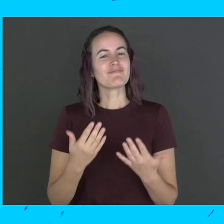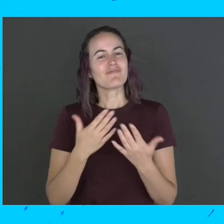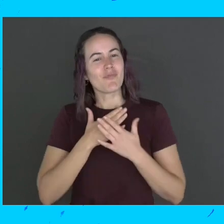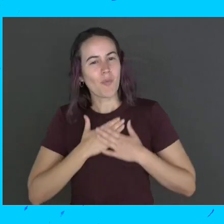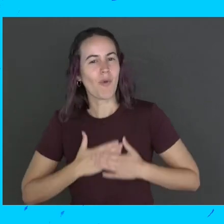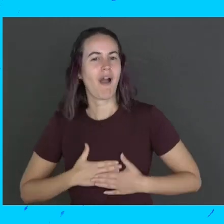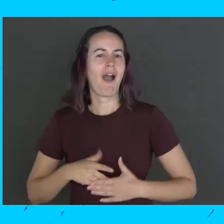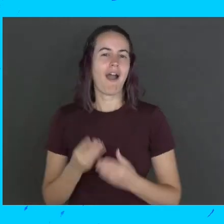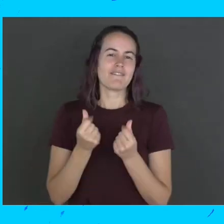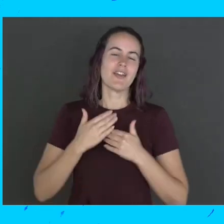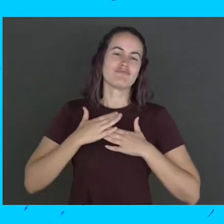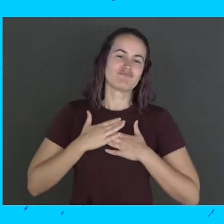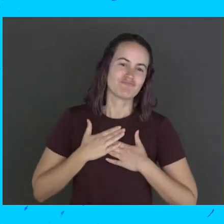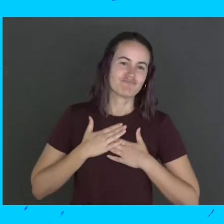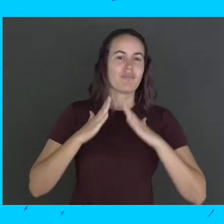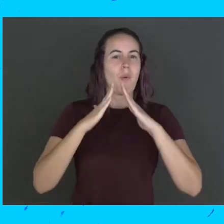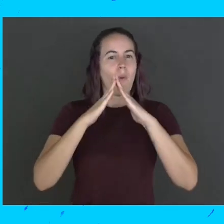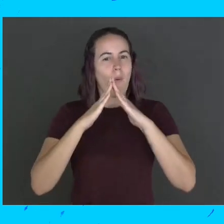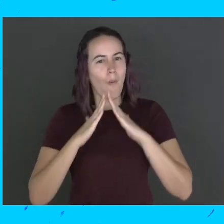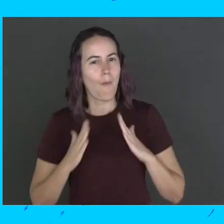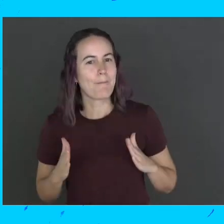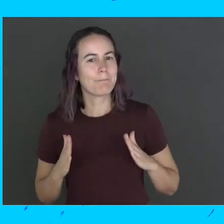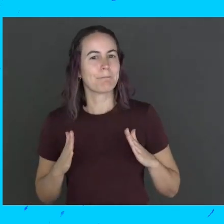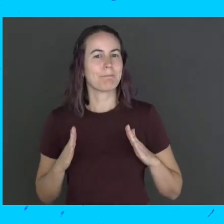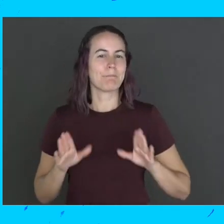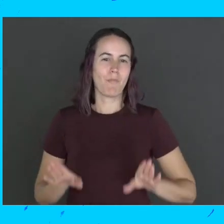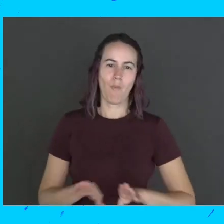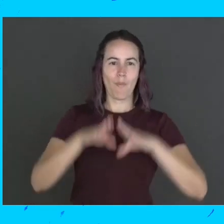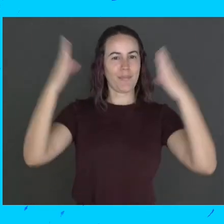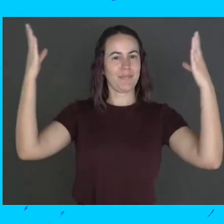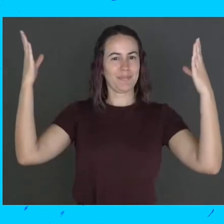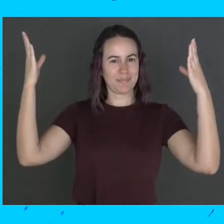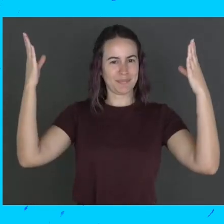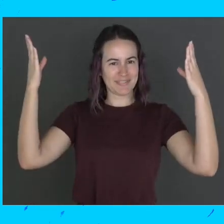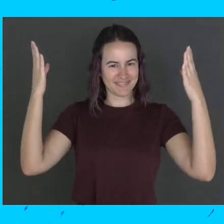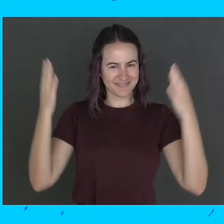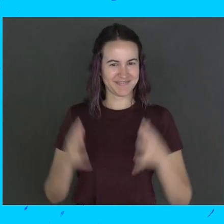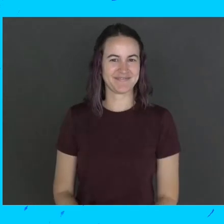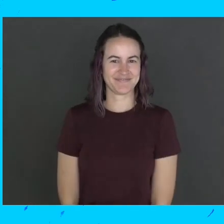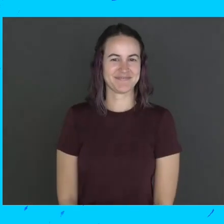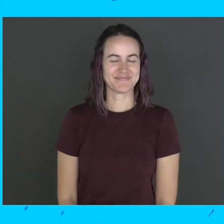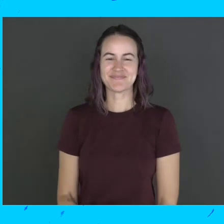I therefore declare this meeting officially open. And I thank you.